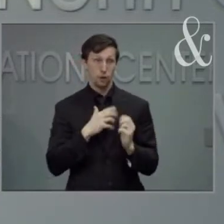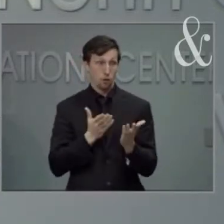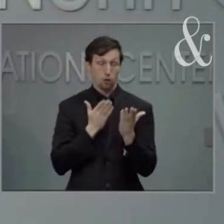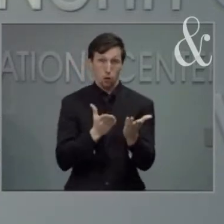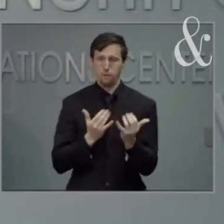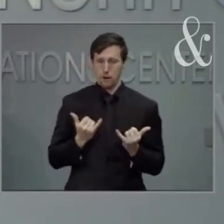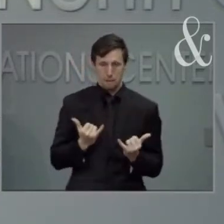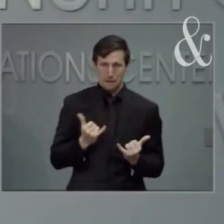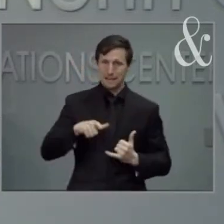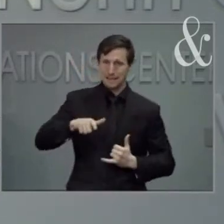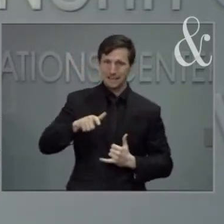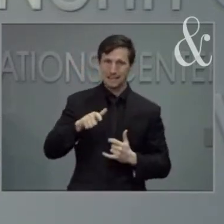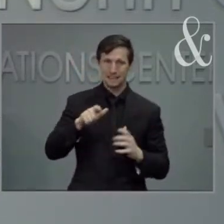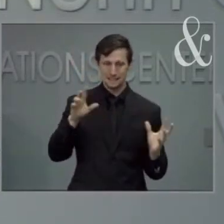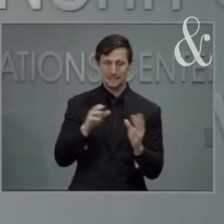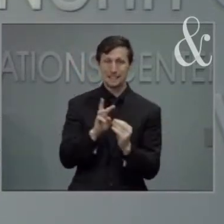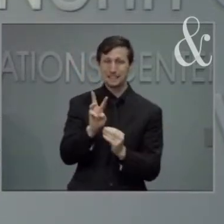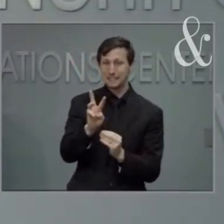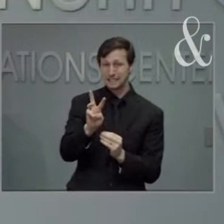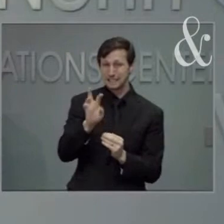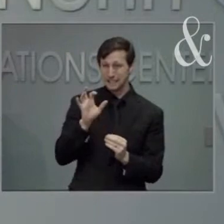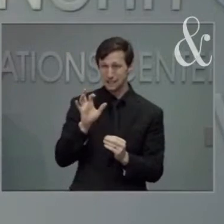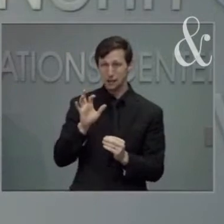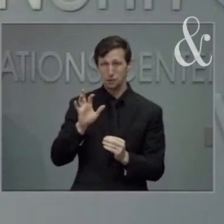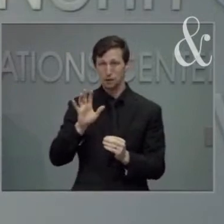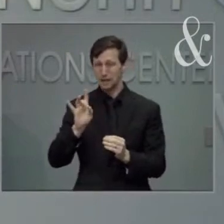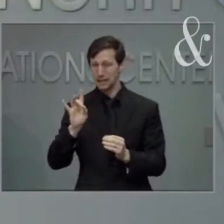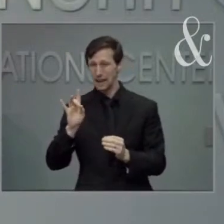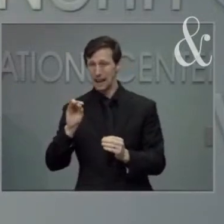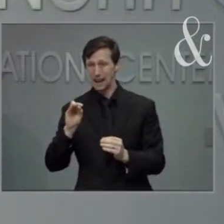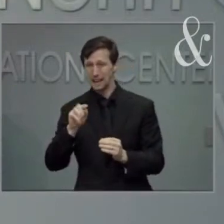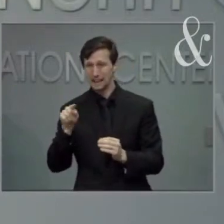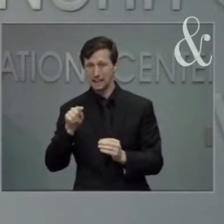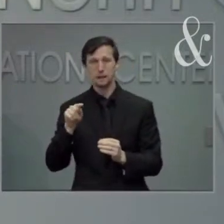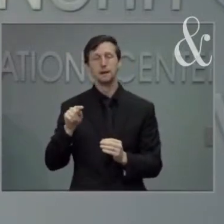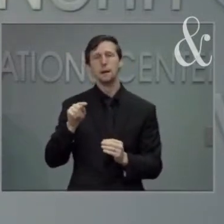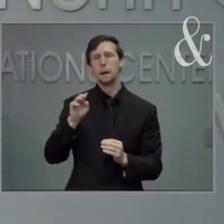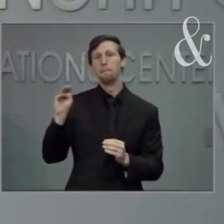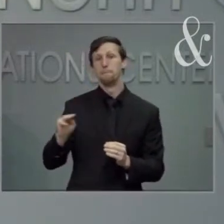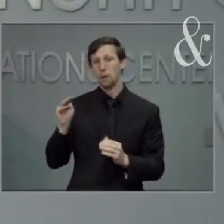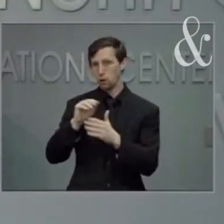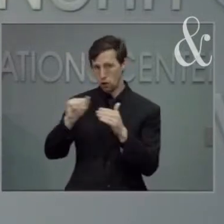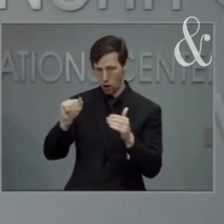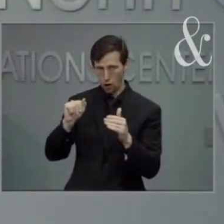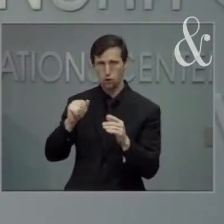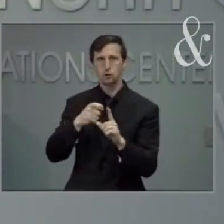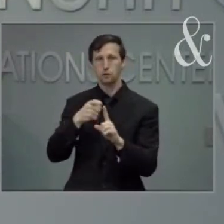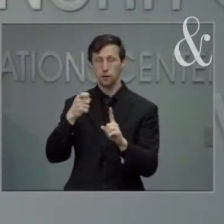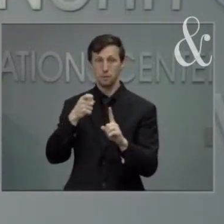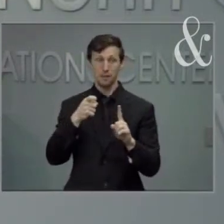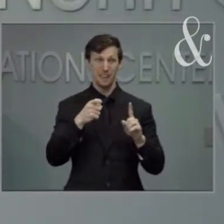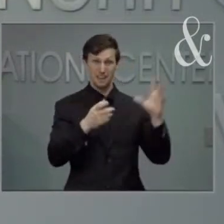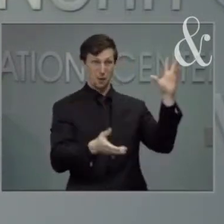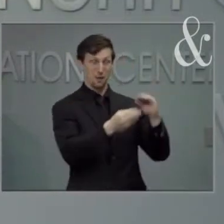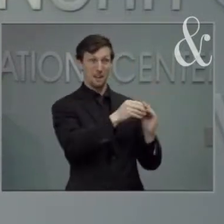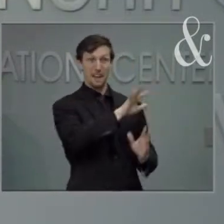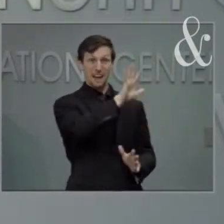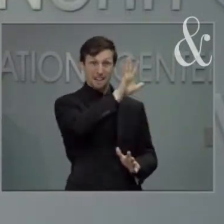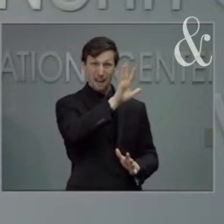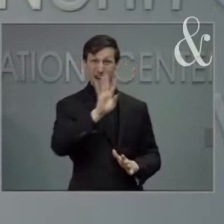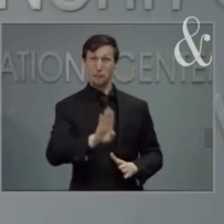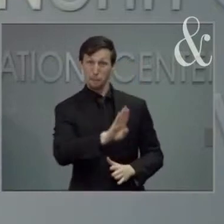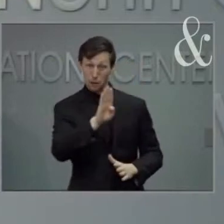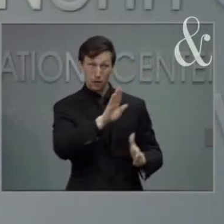is $680 or so million out of the almost $5 billion that